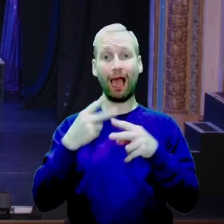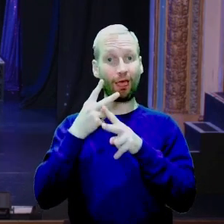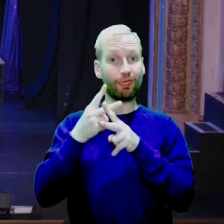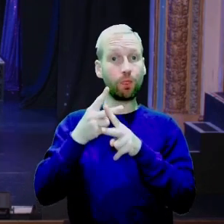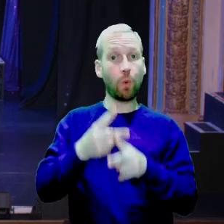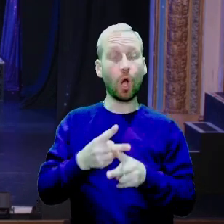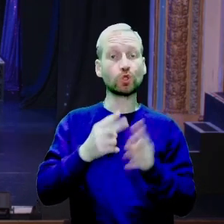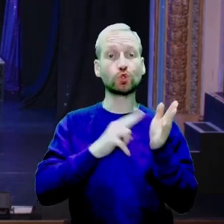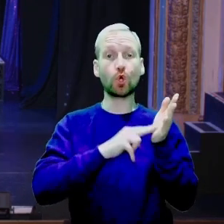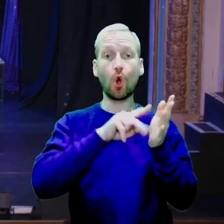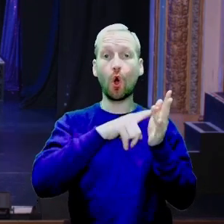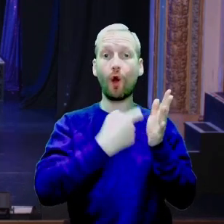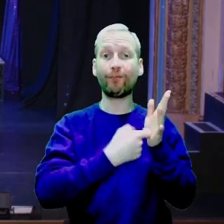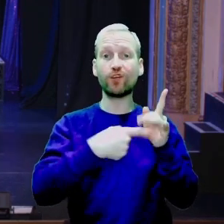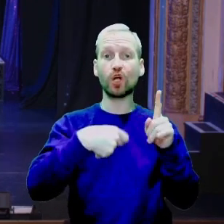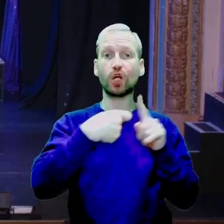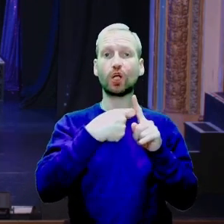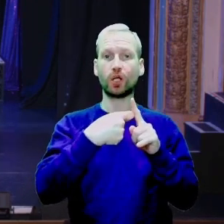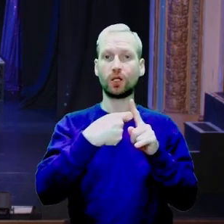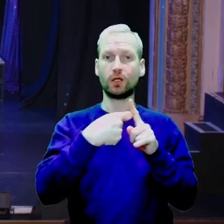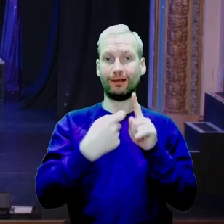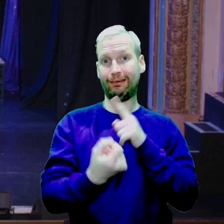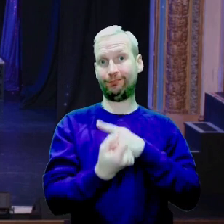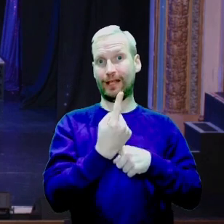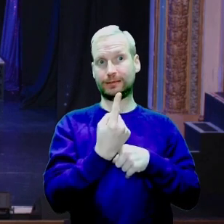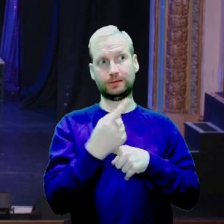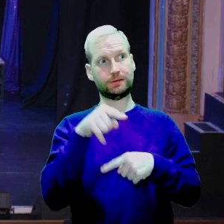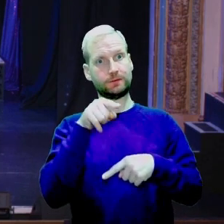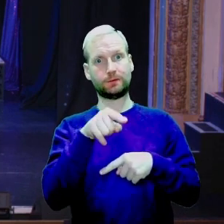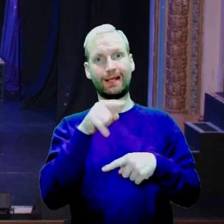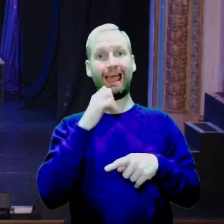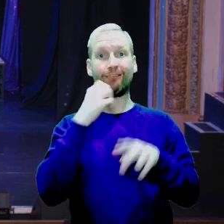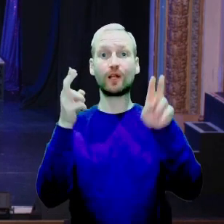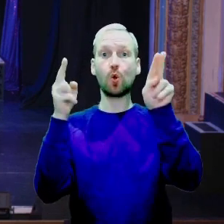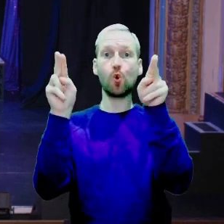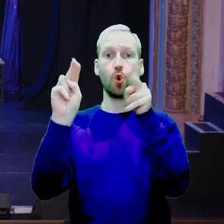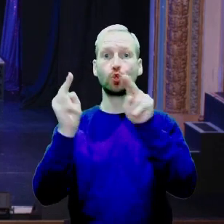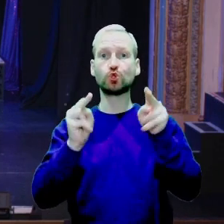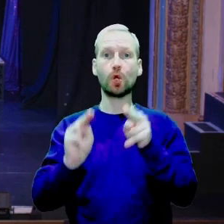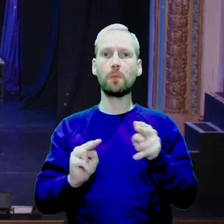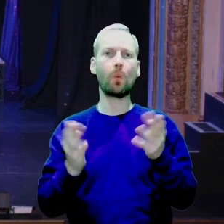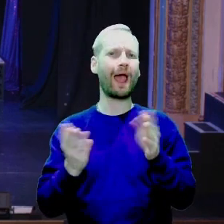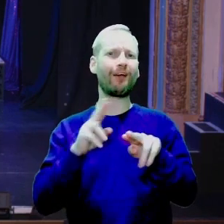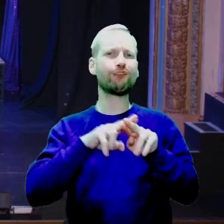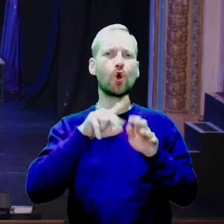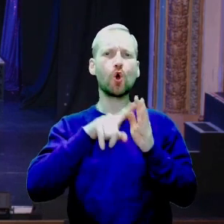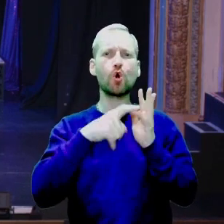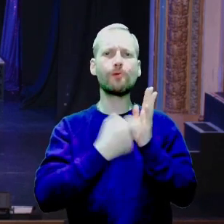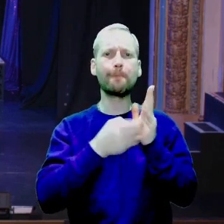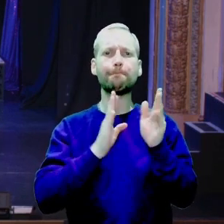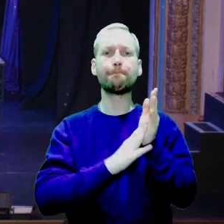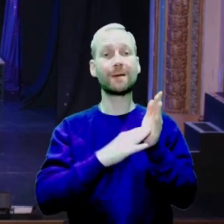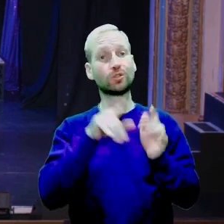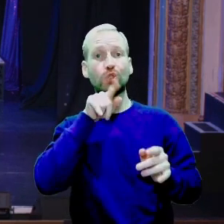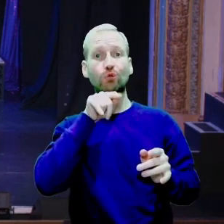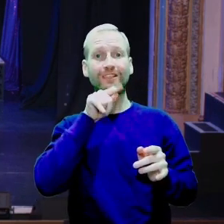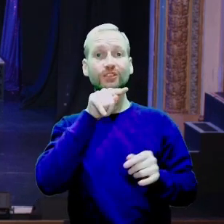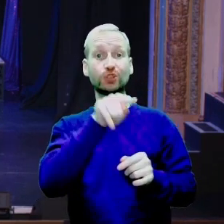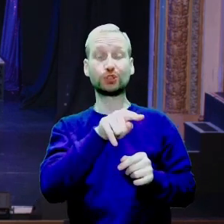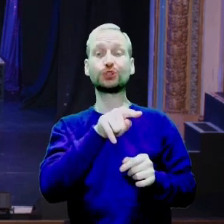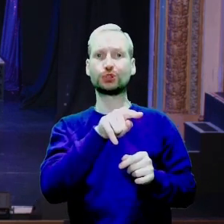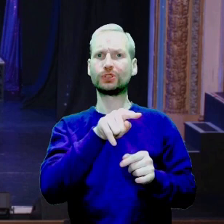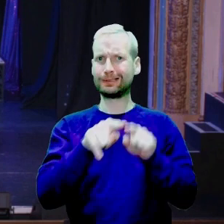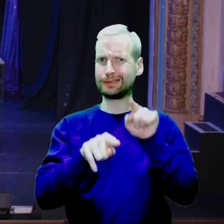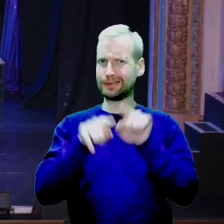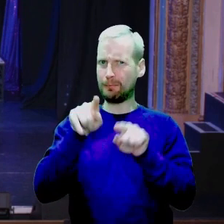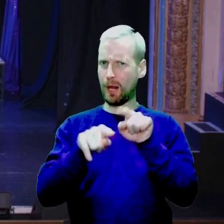live event, more of which later on, which we hold every autumn in the Forum in Norwich. It's a similar event to this,